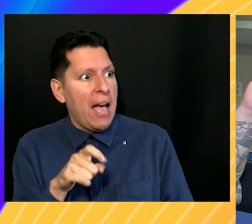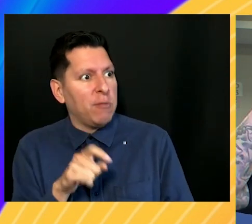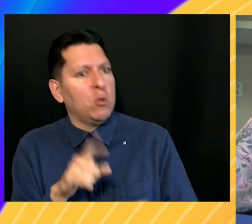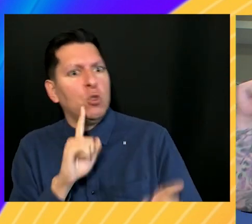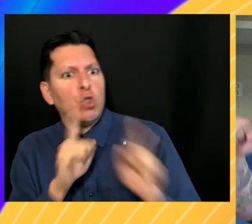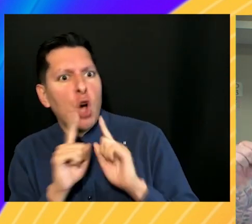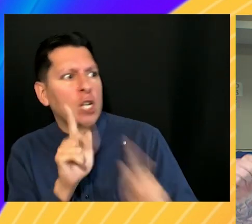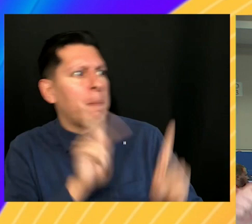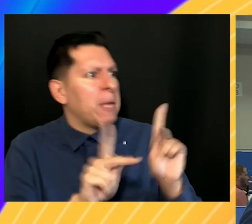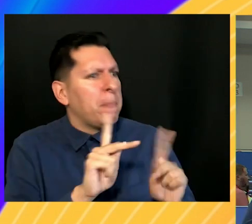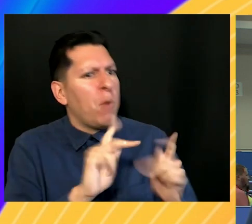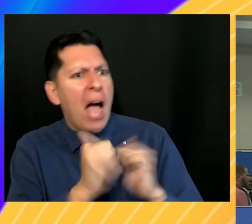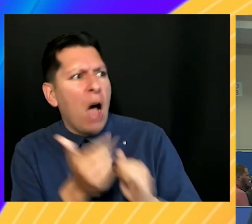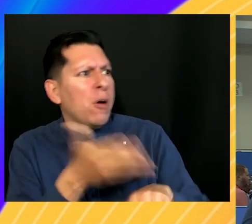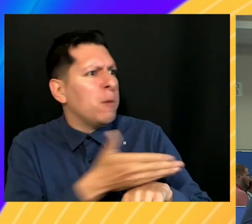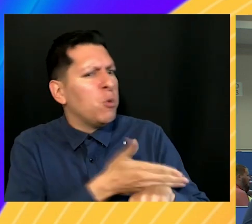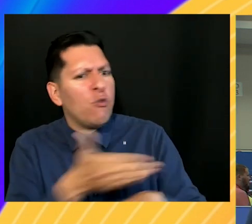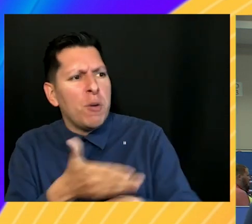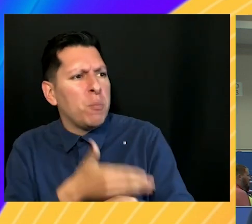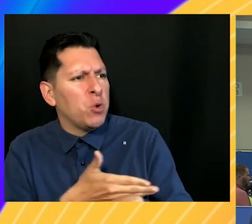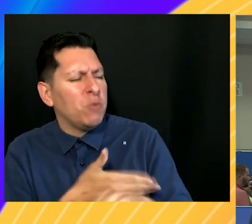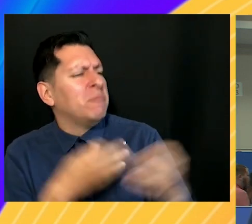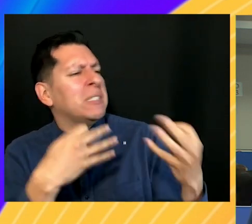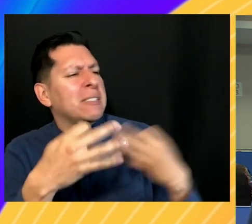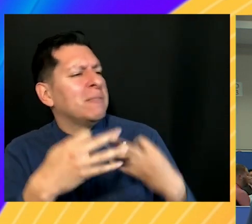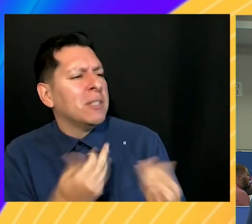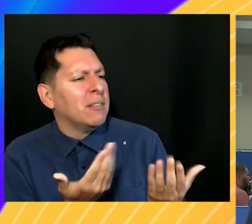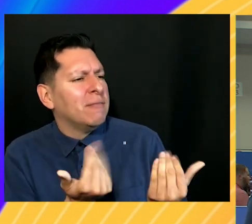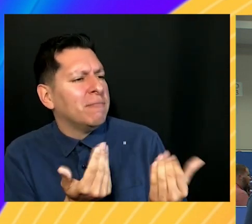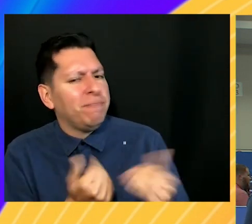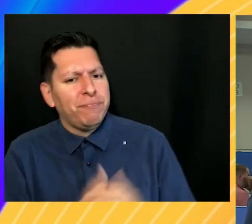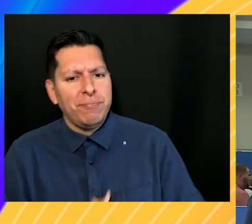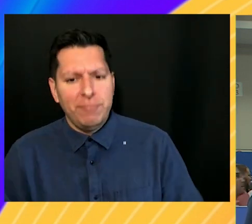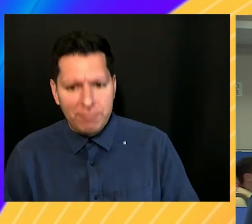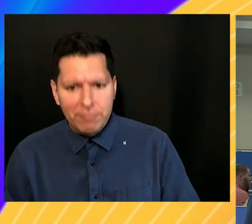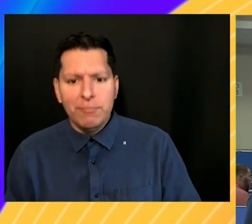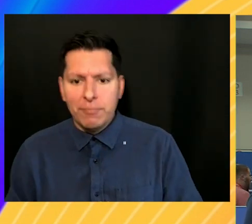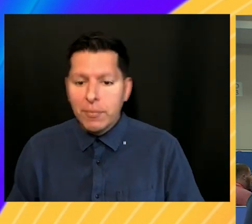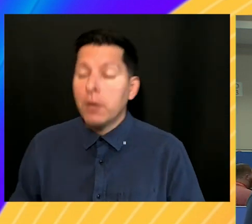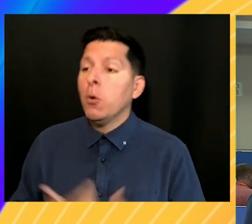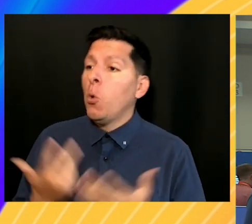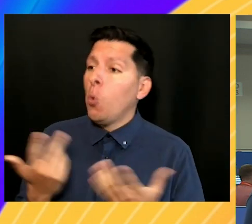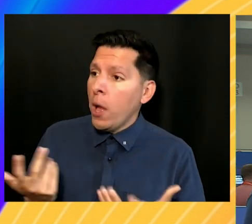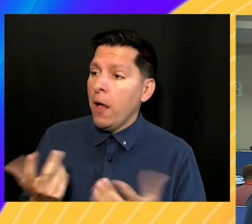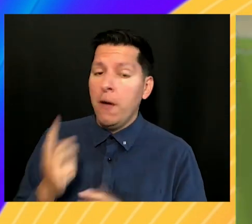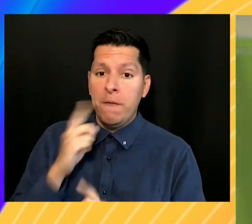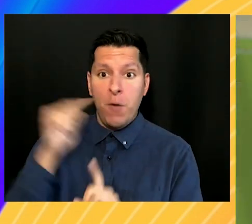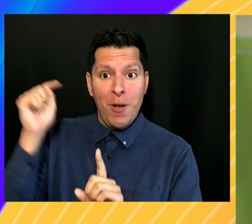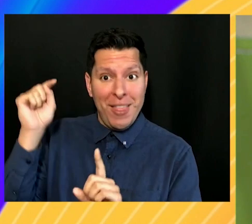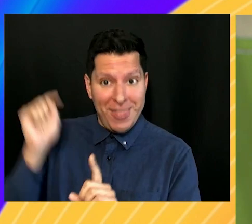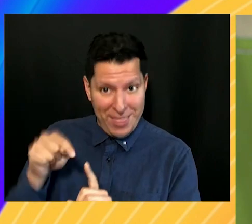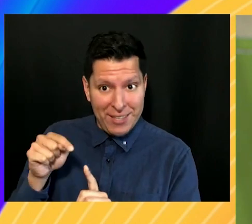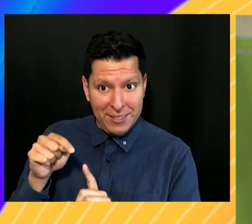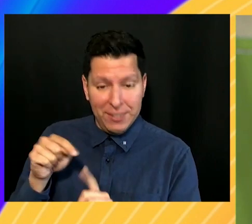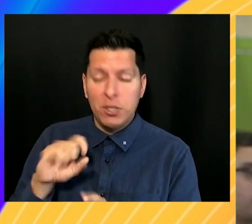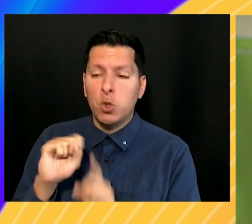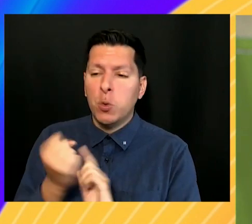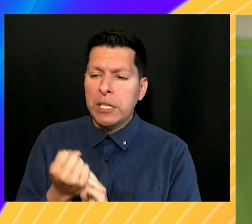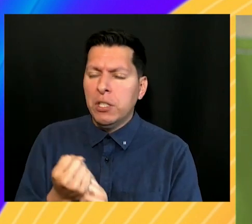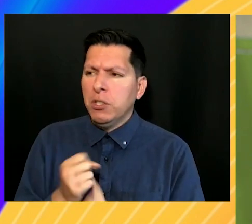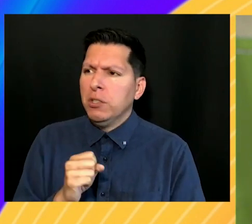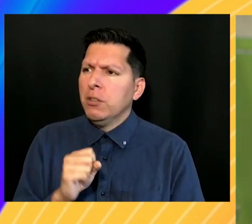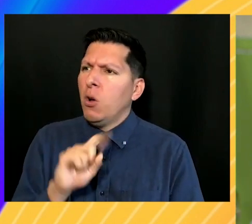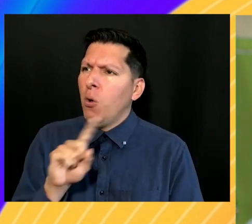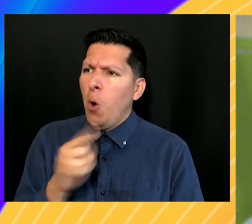better, but here's how would we do that? Well, I will say that for this specific use case, since we only have 20